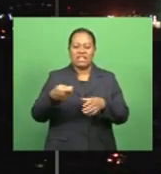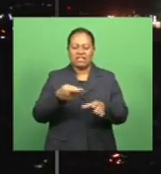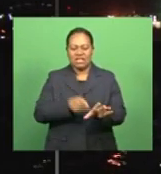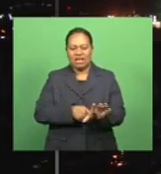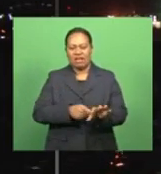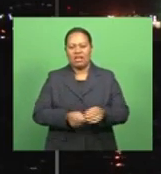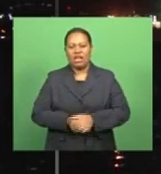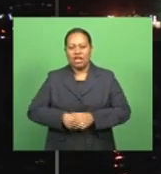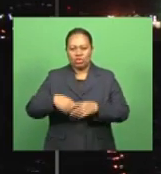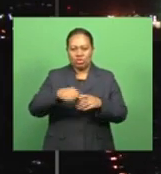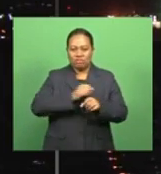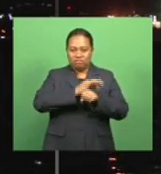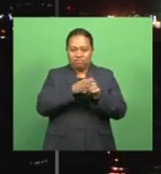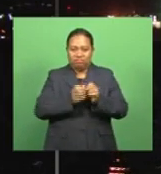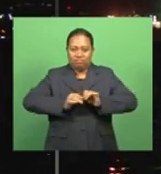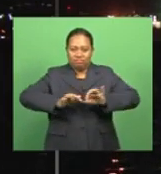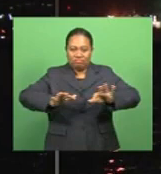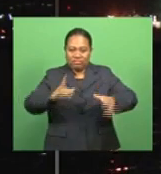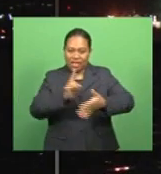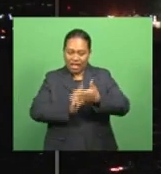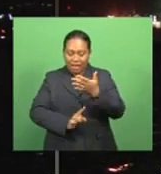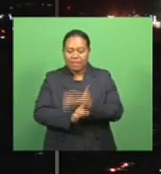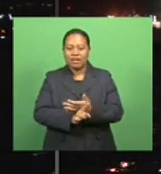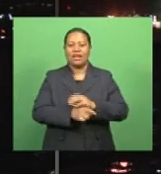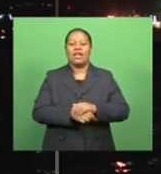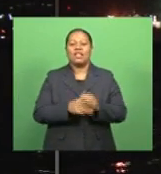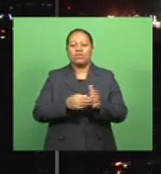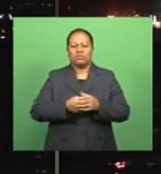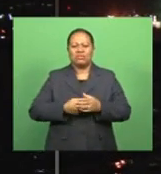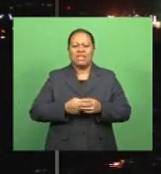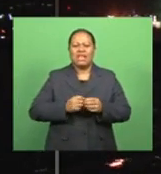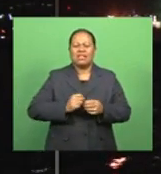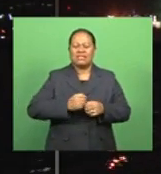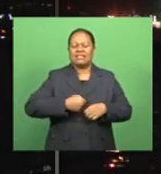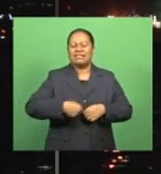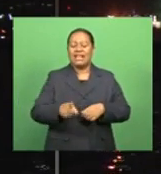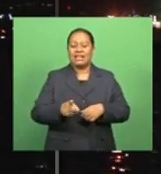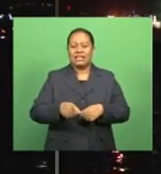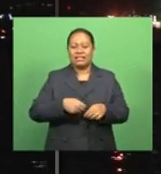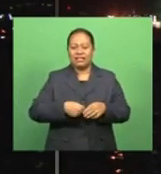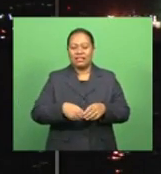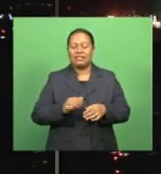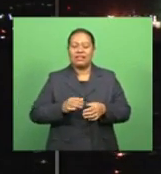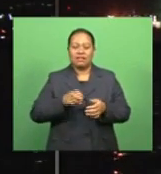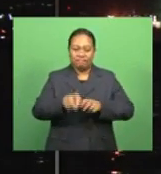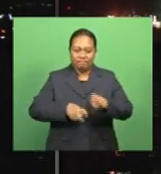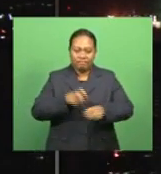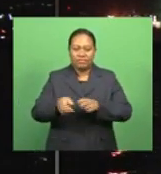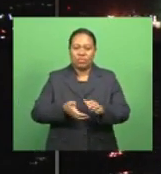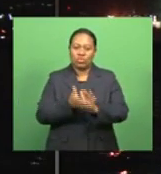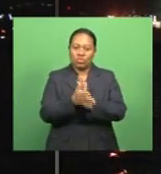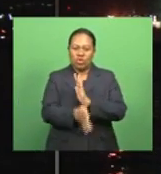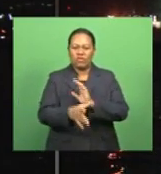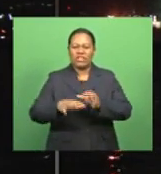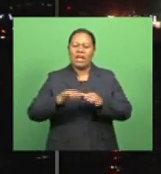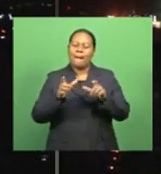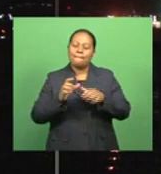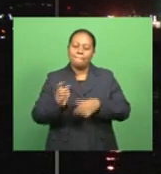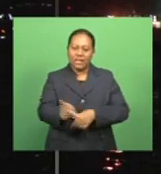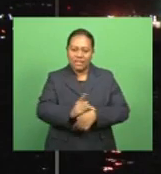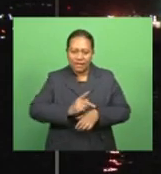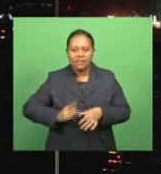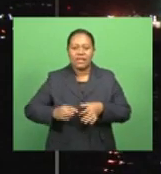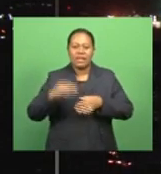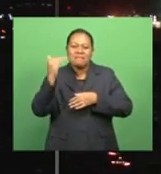the global economic impacts of COVID-19, sending athletes to the Olympic Games and other events such as the Pacific Mini Games next